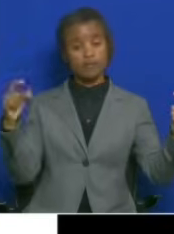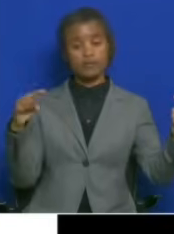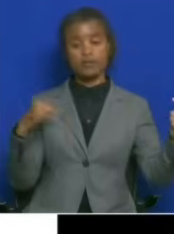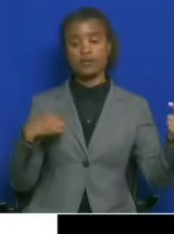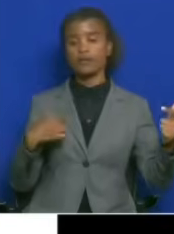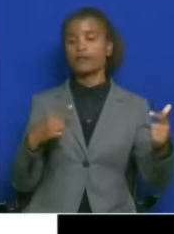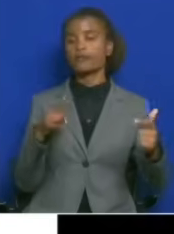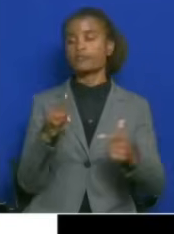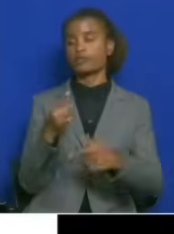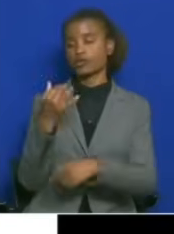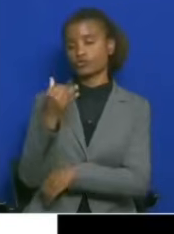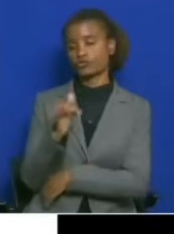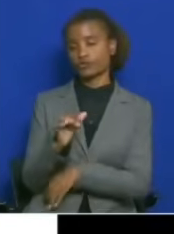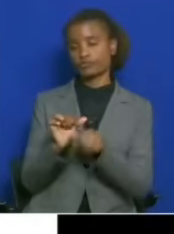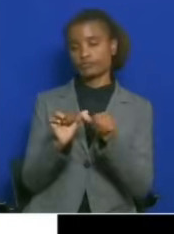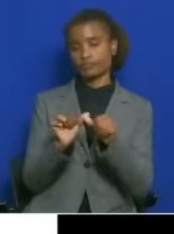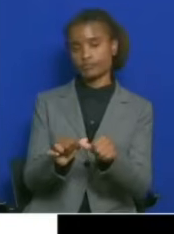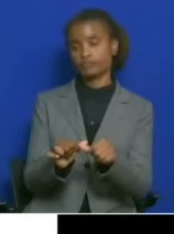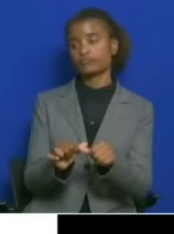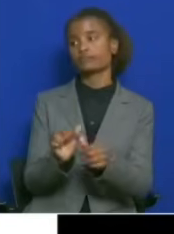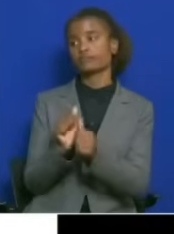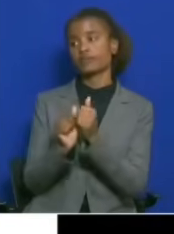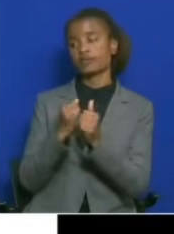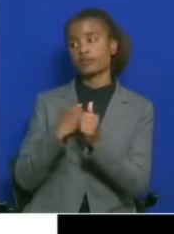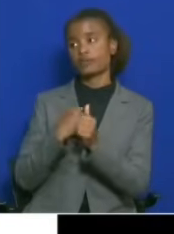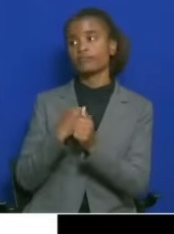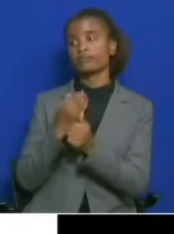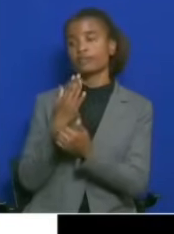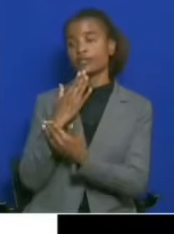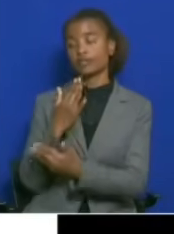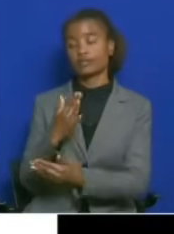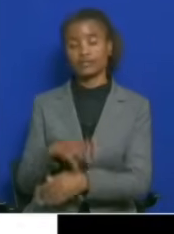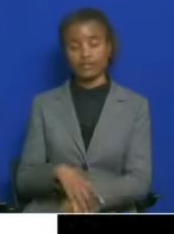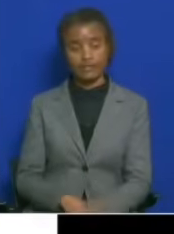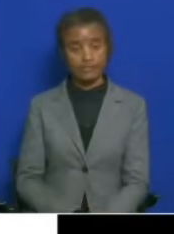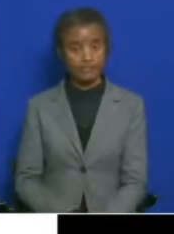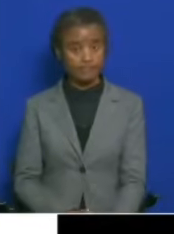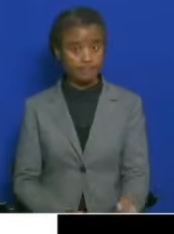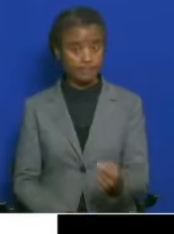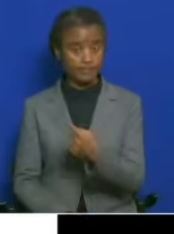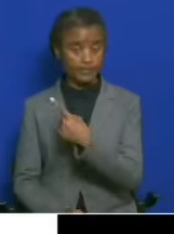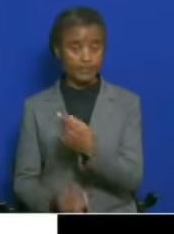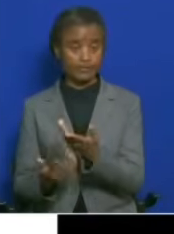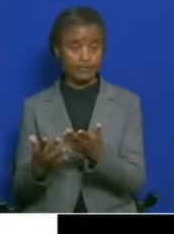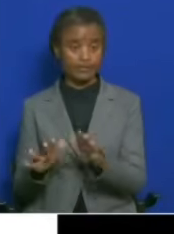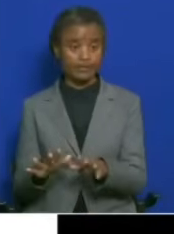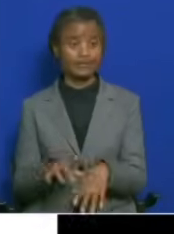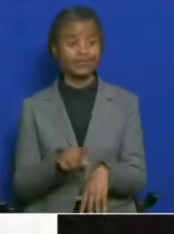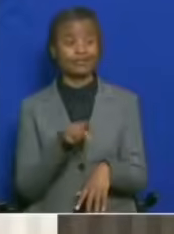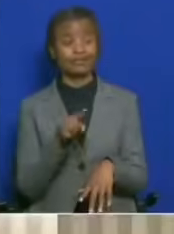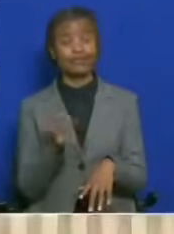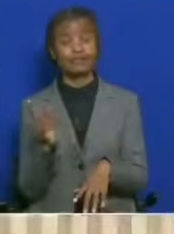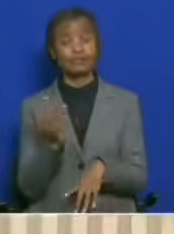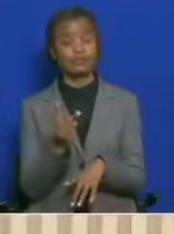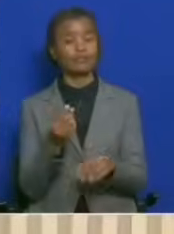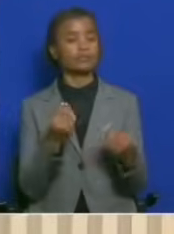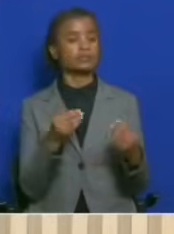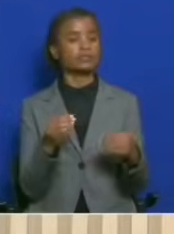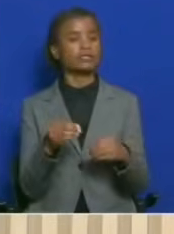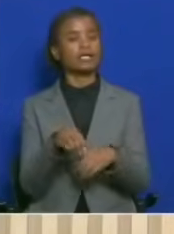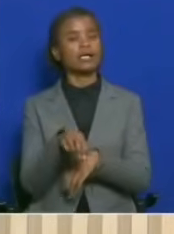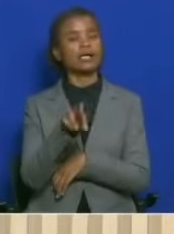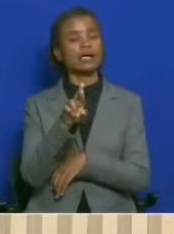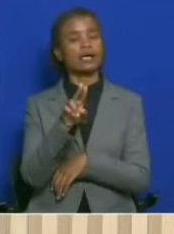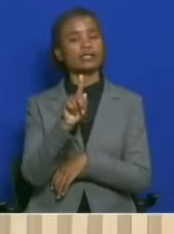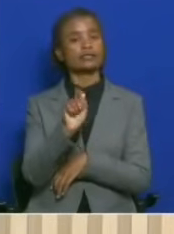thanks." So while on the one hand, they're busy with the RT 45, there's a lot of things